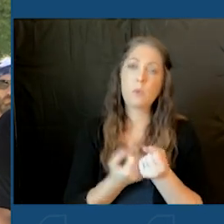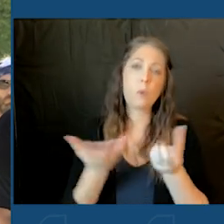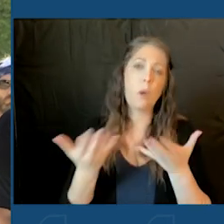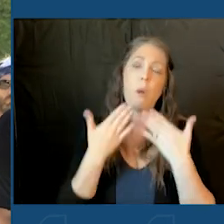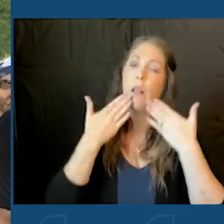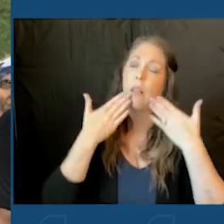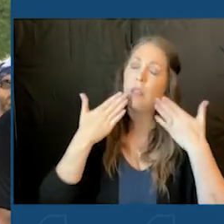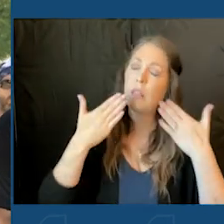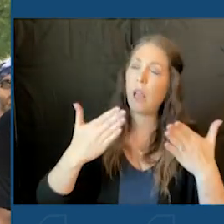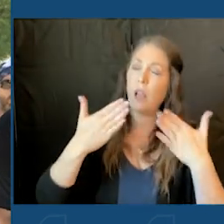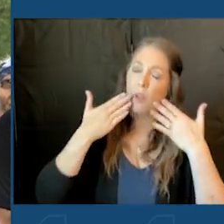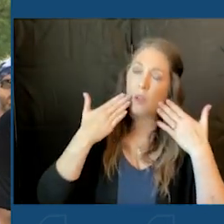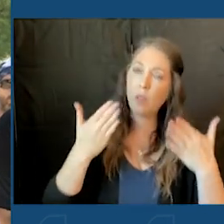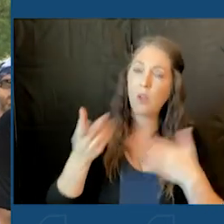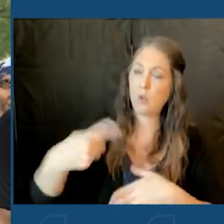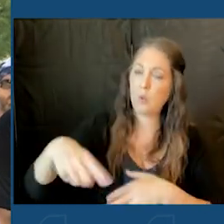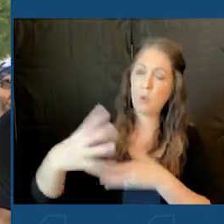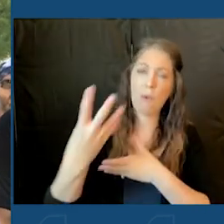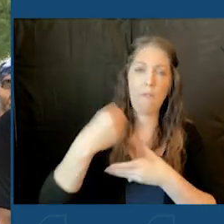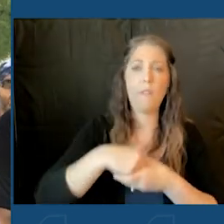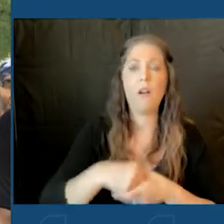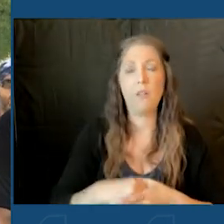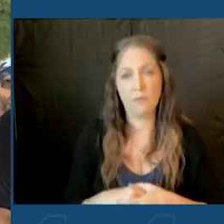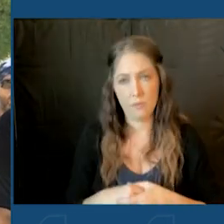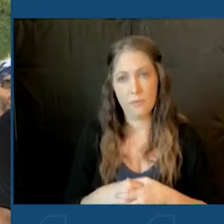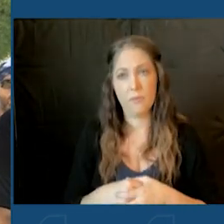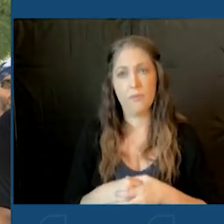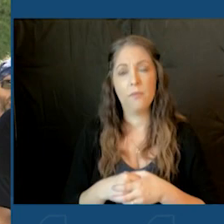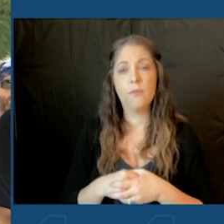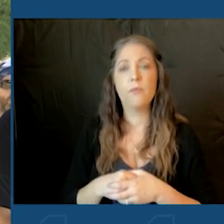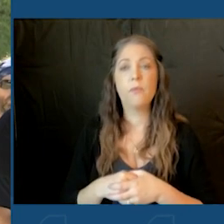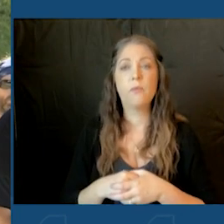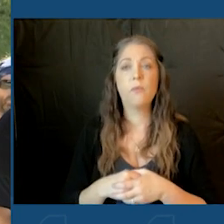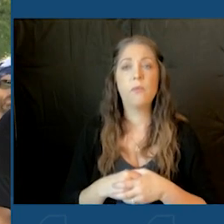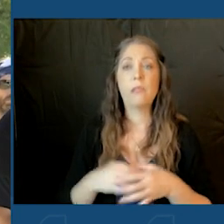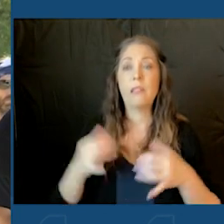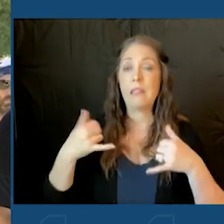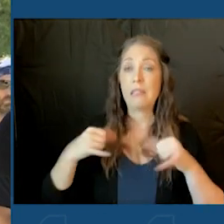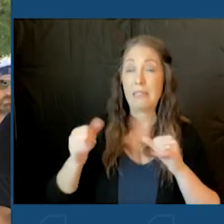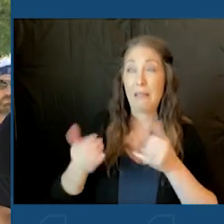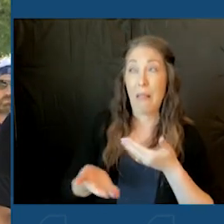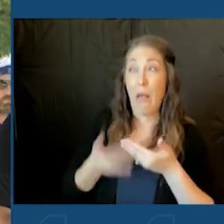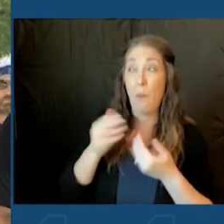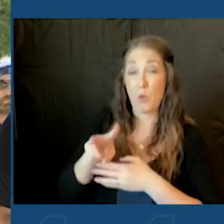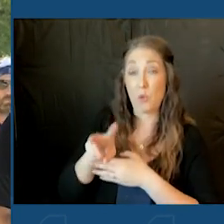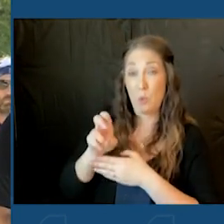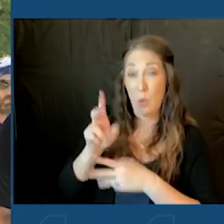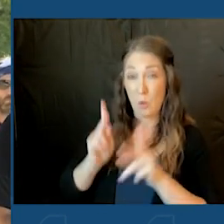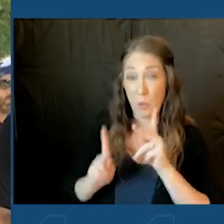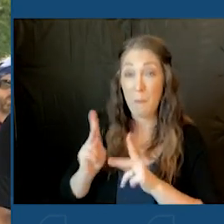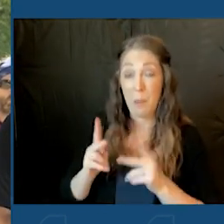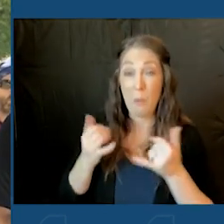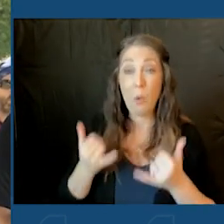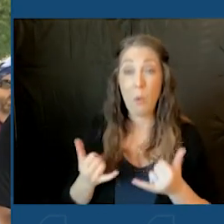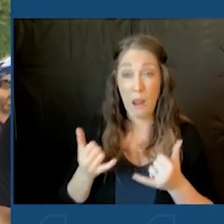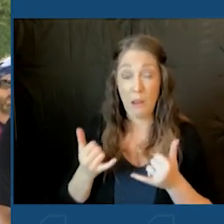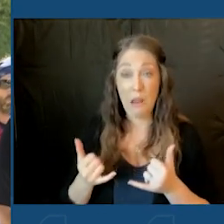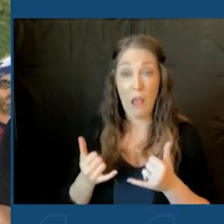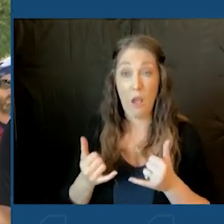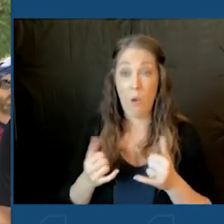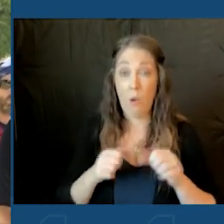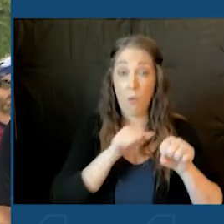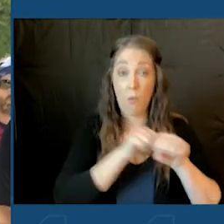that's been a part of that. I want to thank, there's still almost 200 people right now on